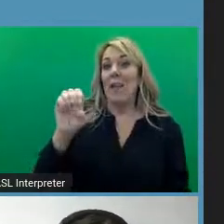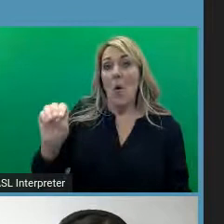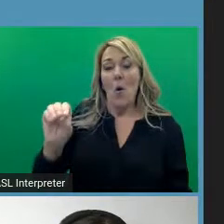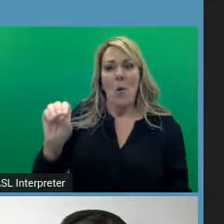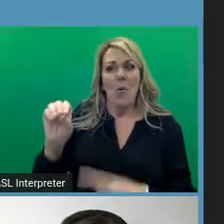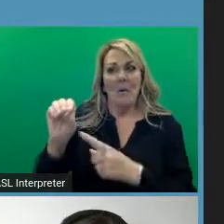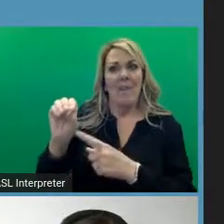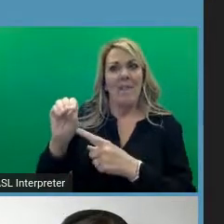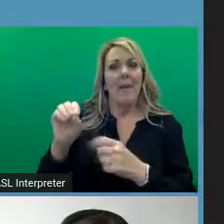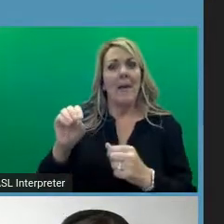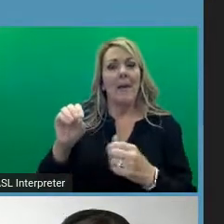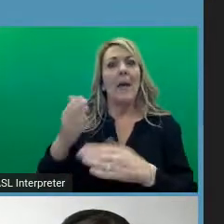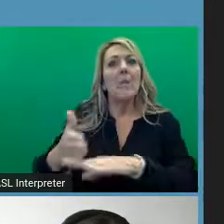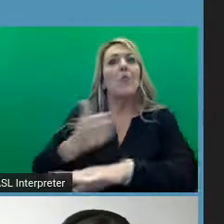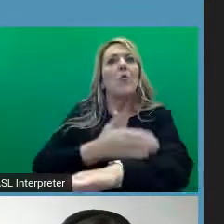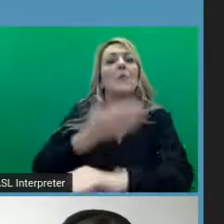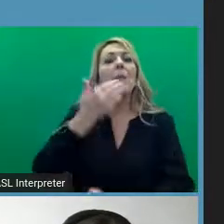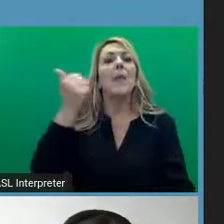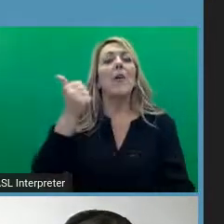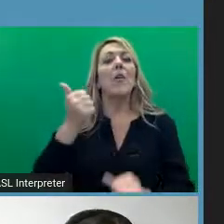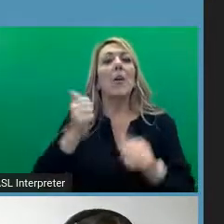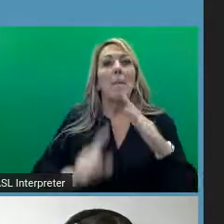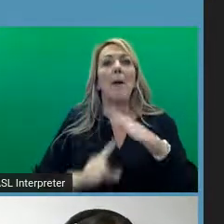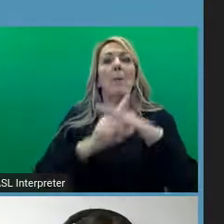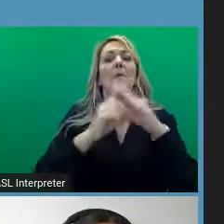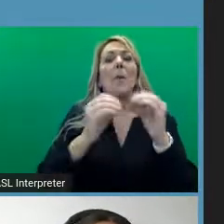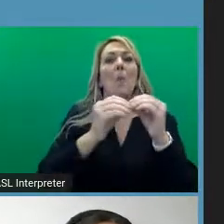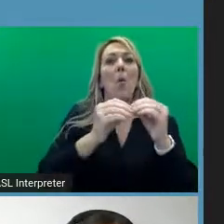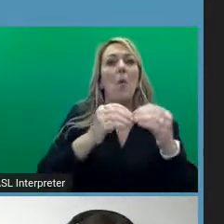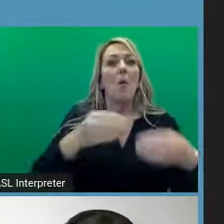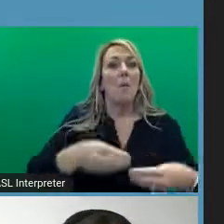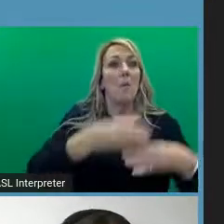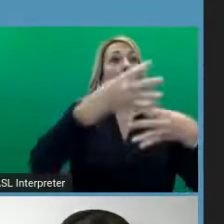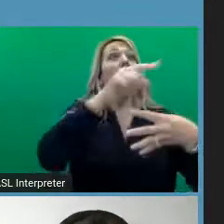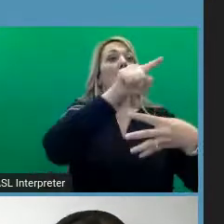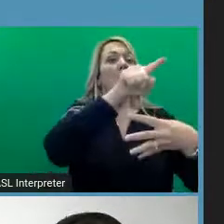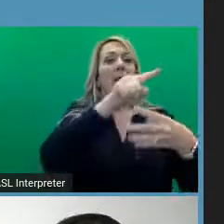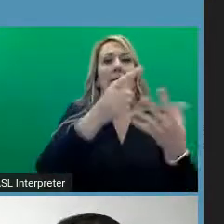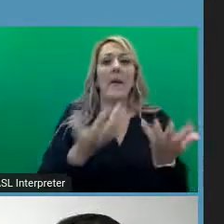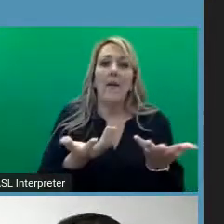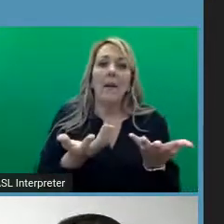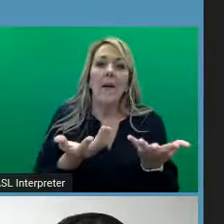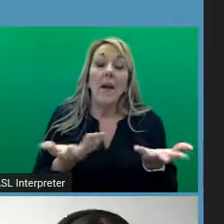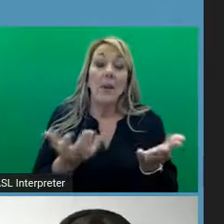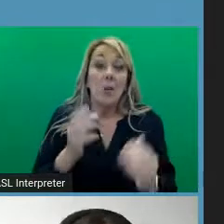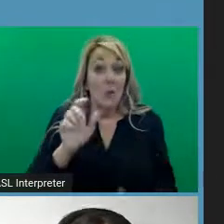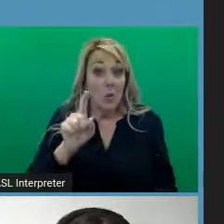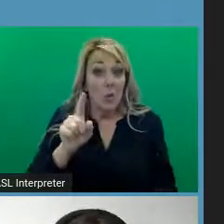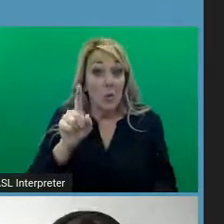lot, and people are going to find your content more easily. And if you really need another reason, it's the law.